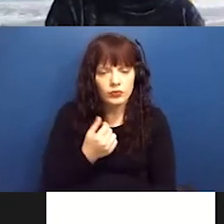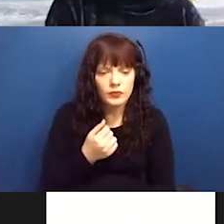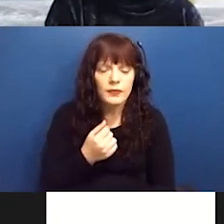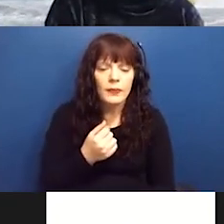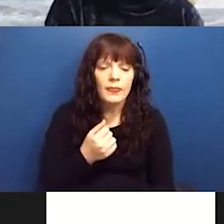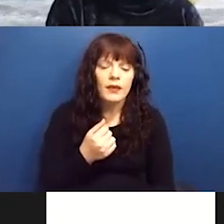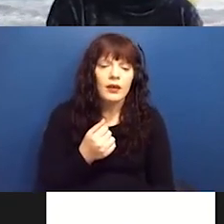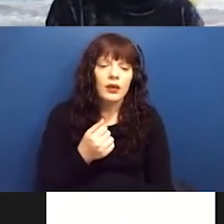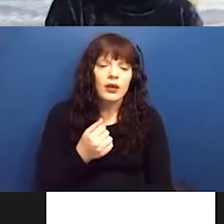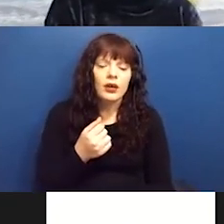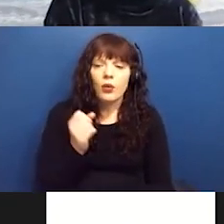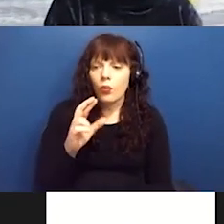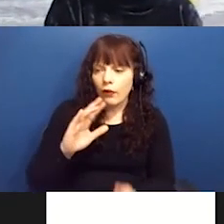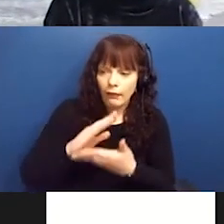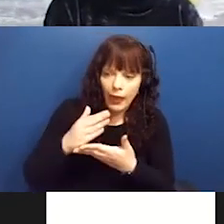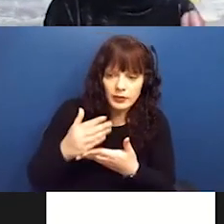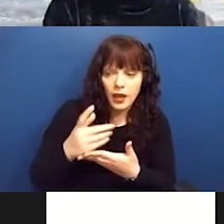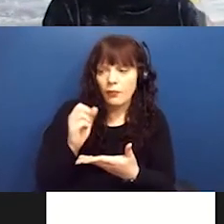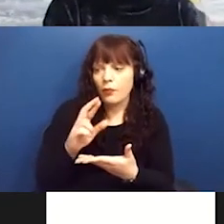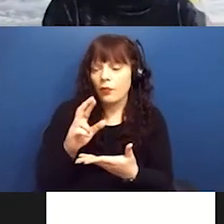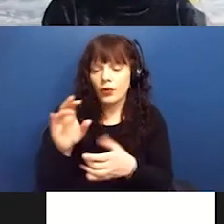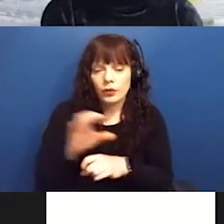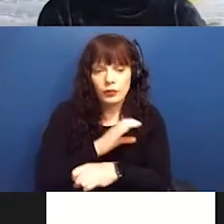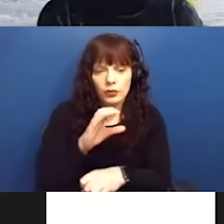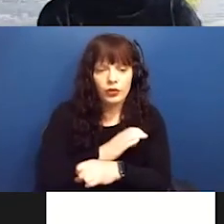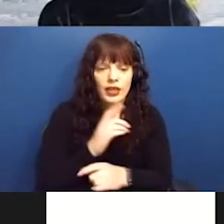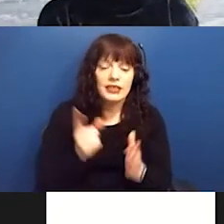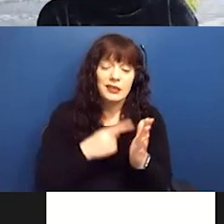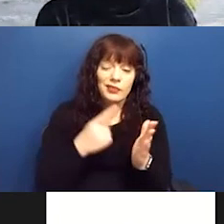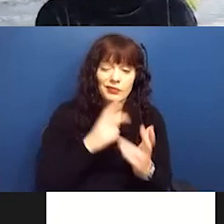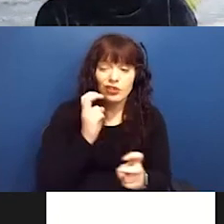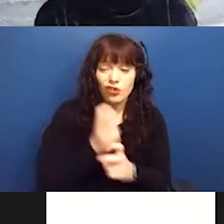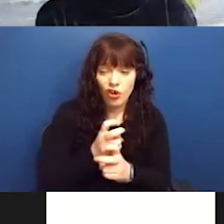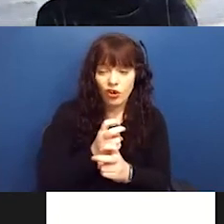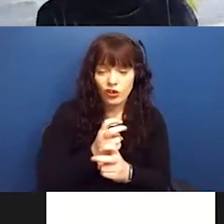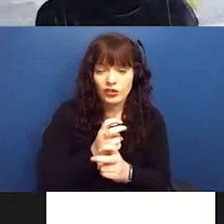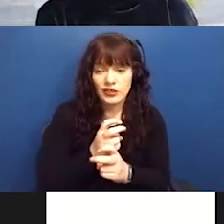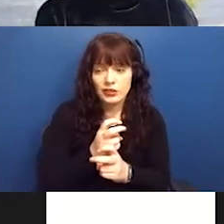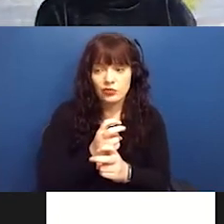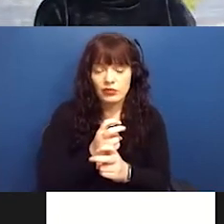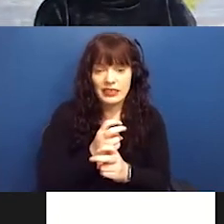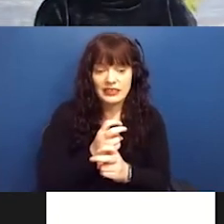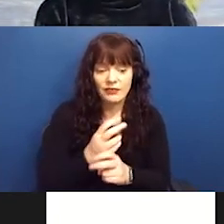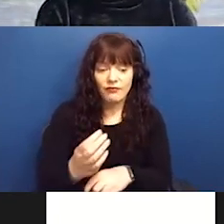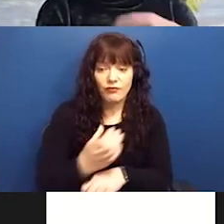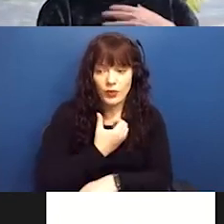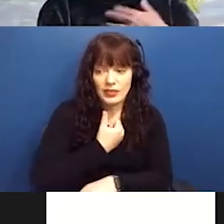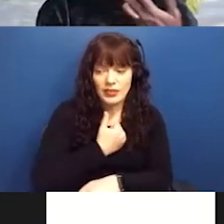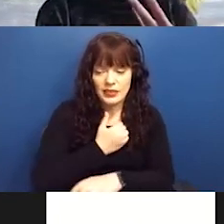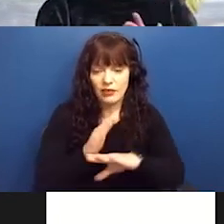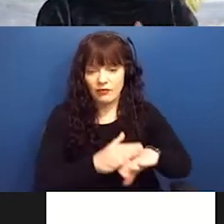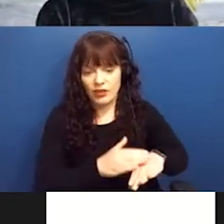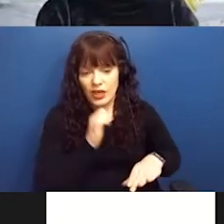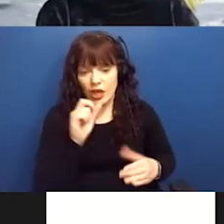and sometimes it's very hard not to look at my phone. So, and the creativity is just, it's just